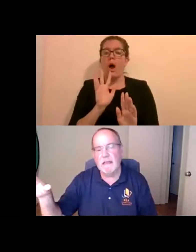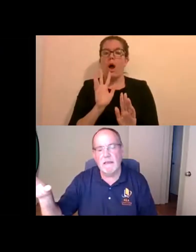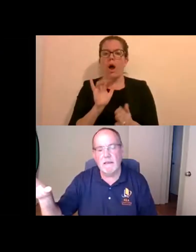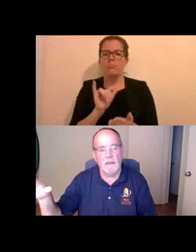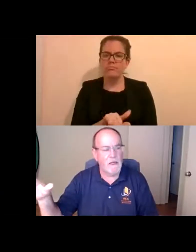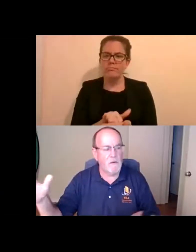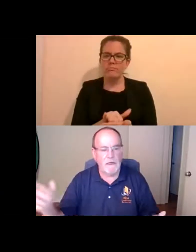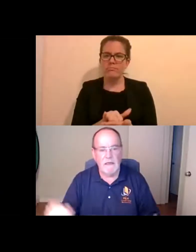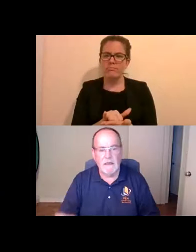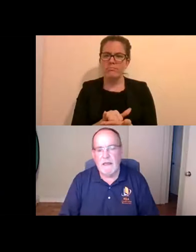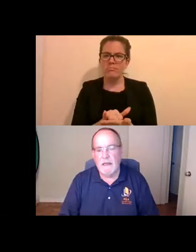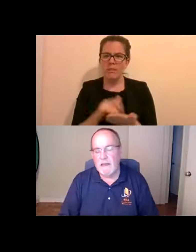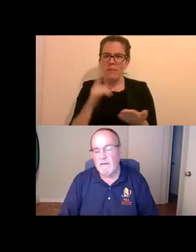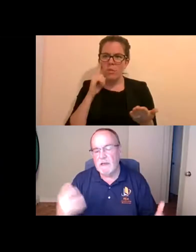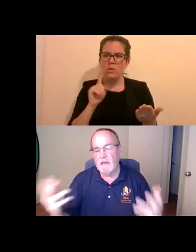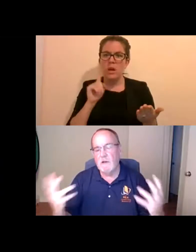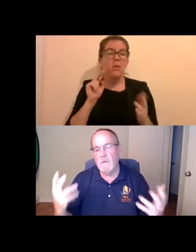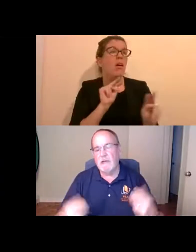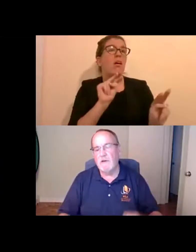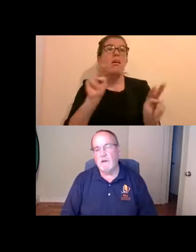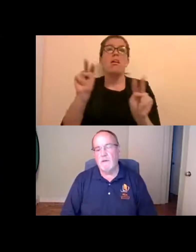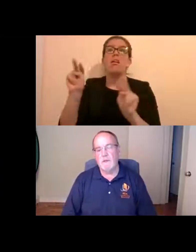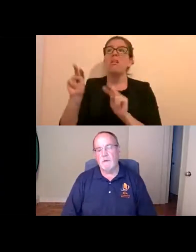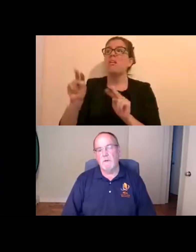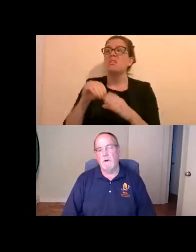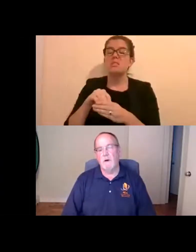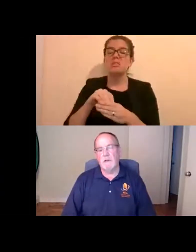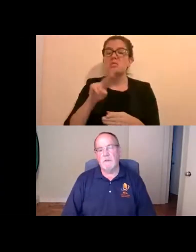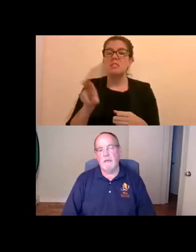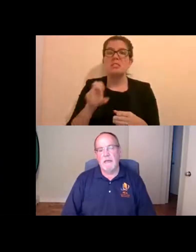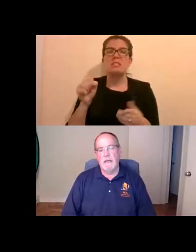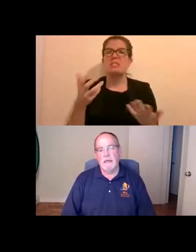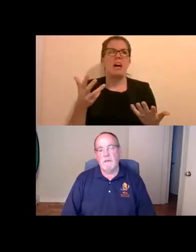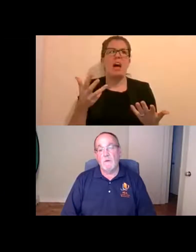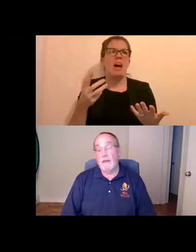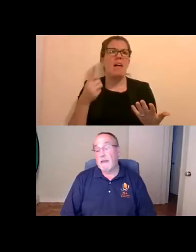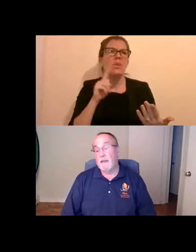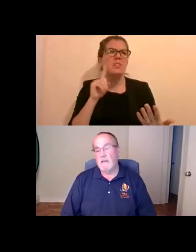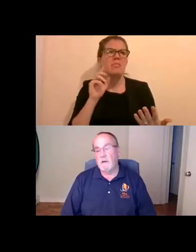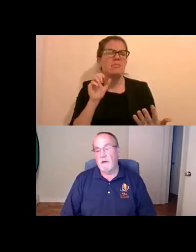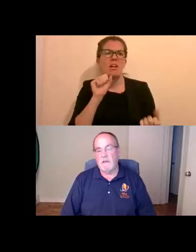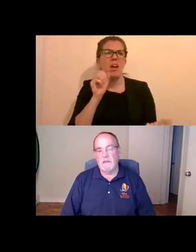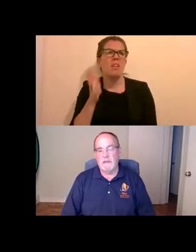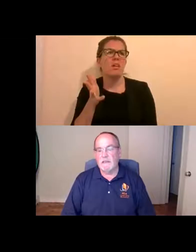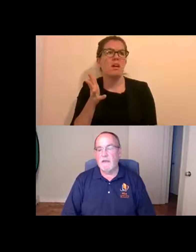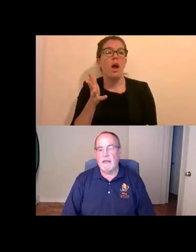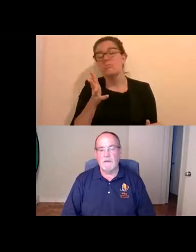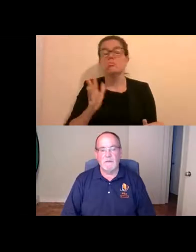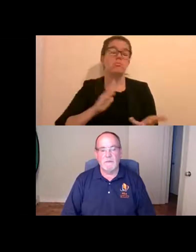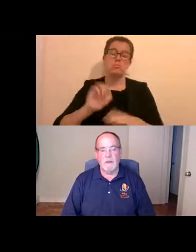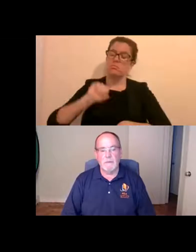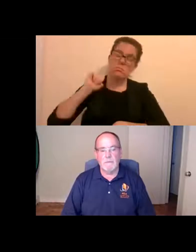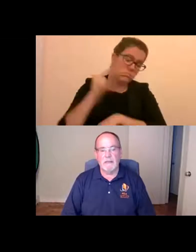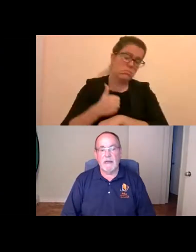nothing in the country, even in the 2 major youth ministry programs, So we founded Deaf Teen Quest in